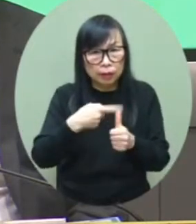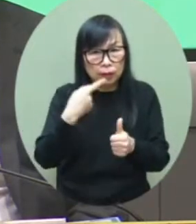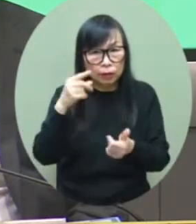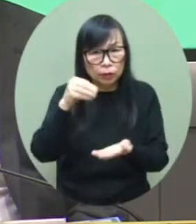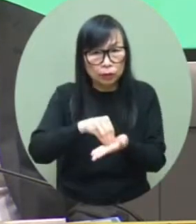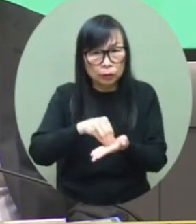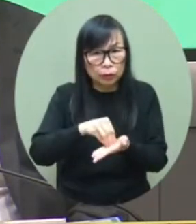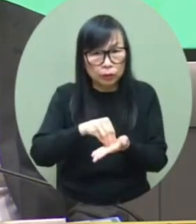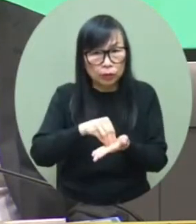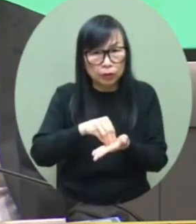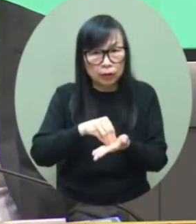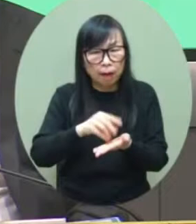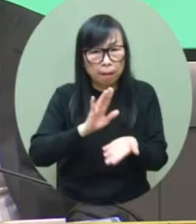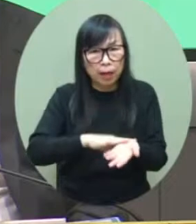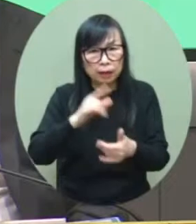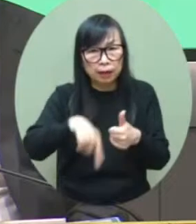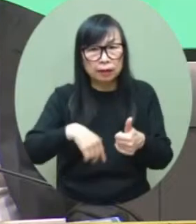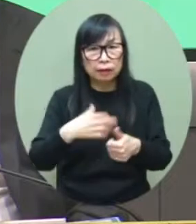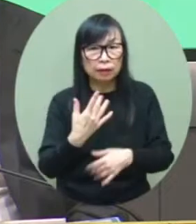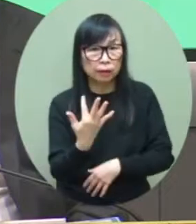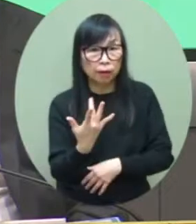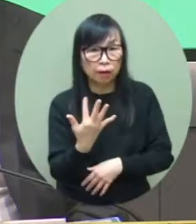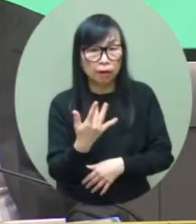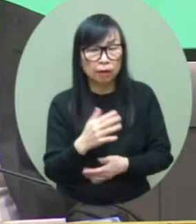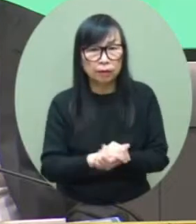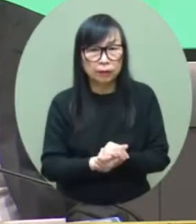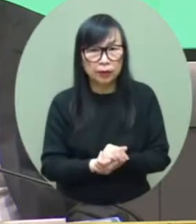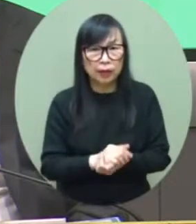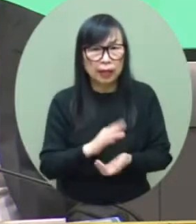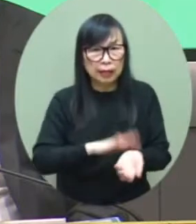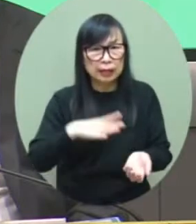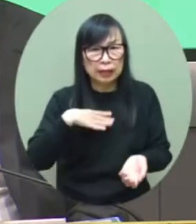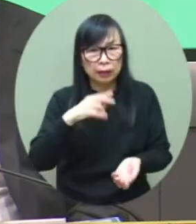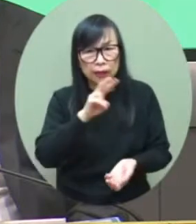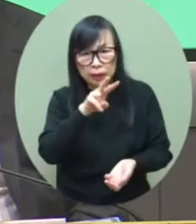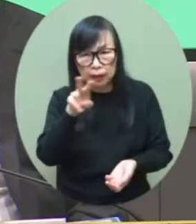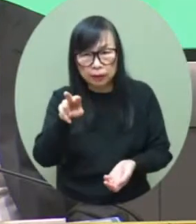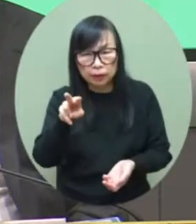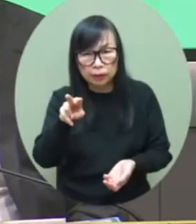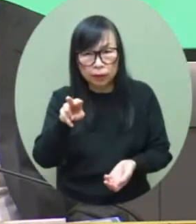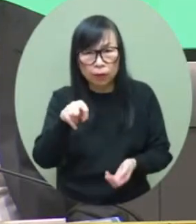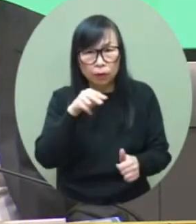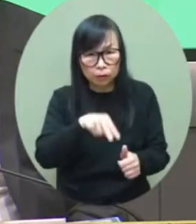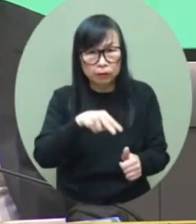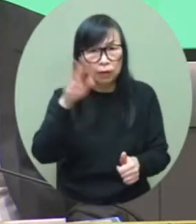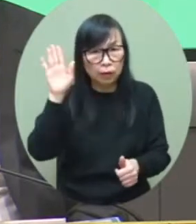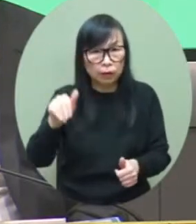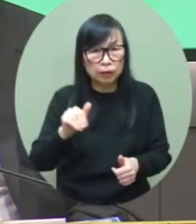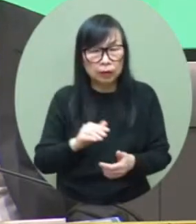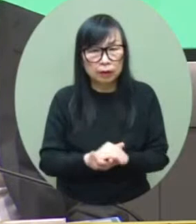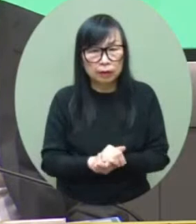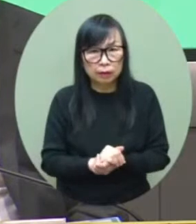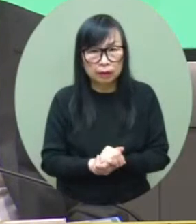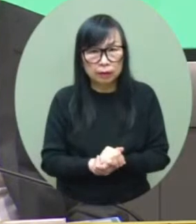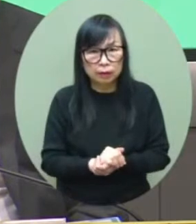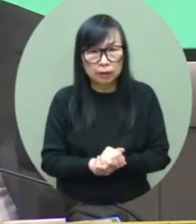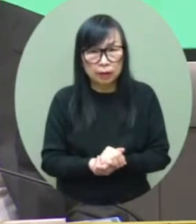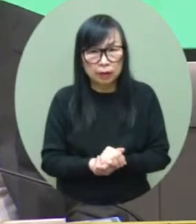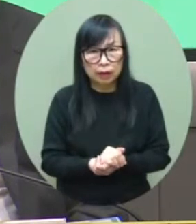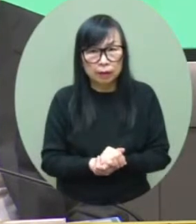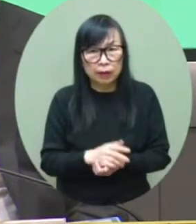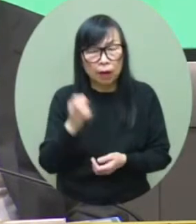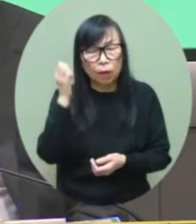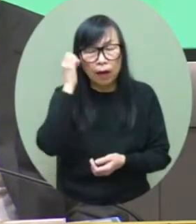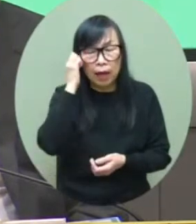of the current situation. First, we've decided on the reserve capacity. As you can see, we